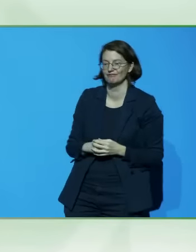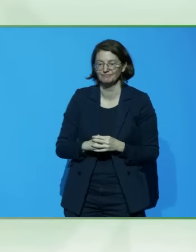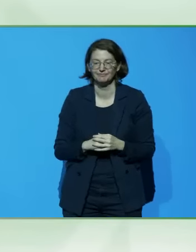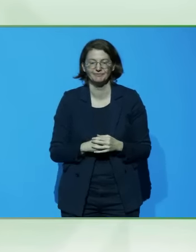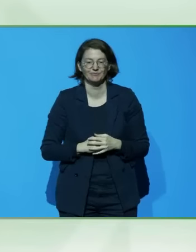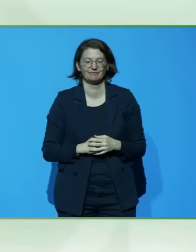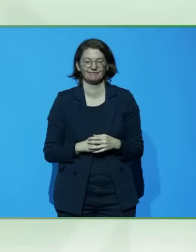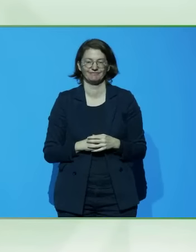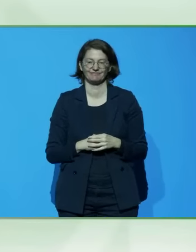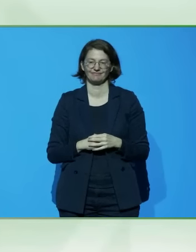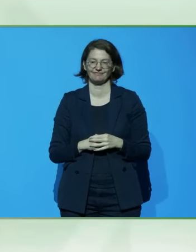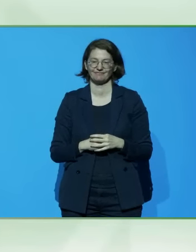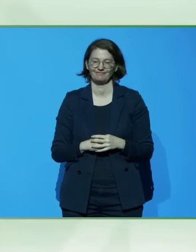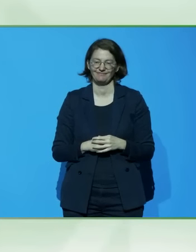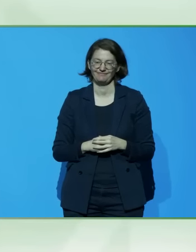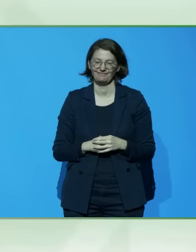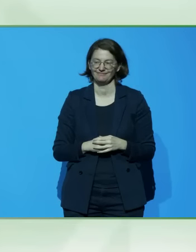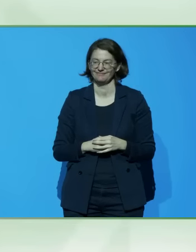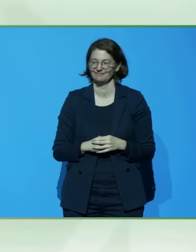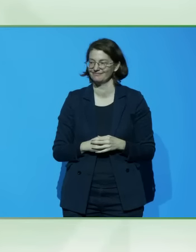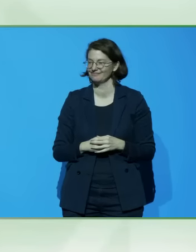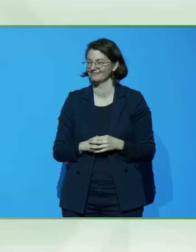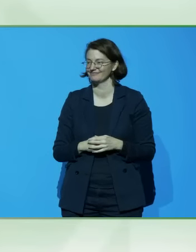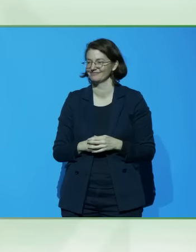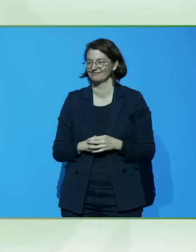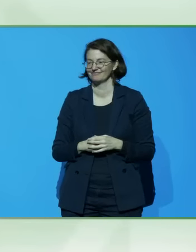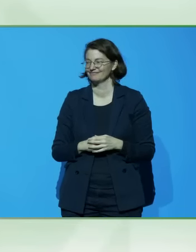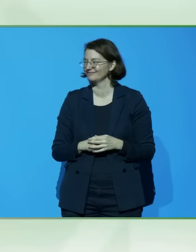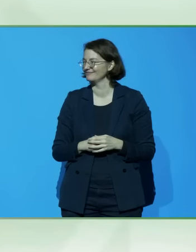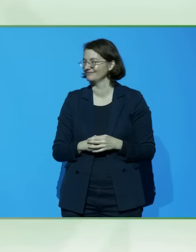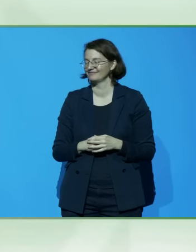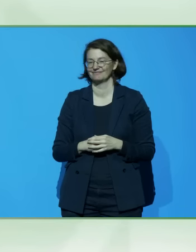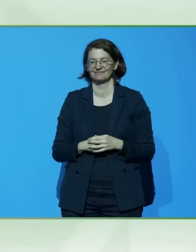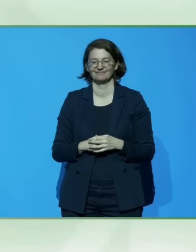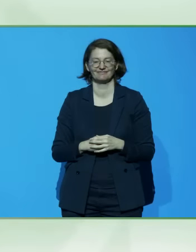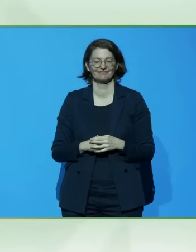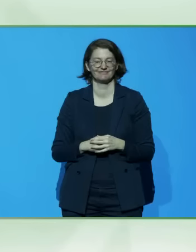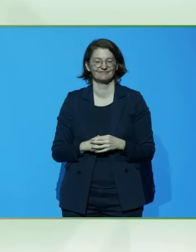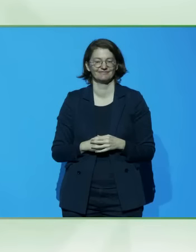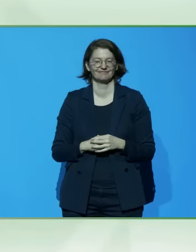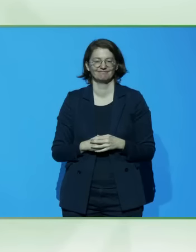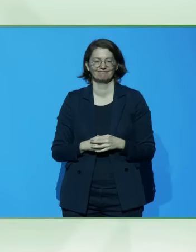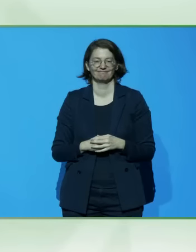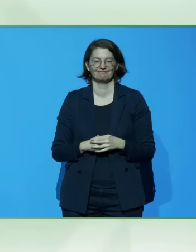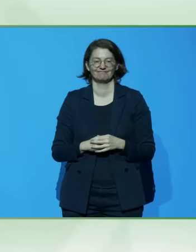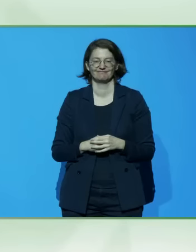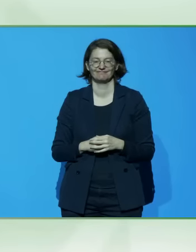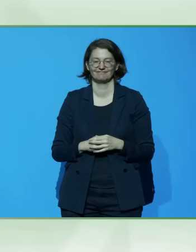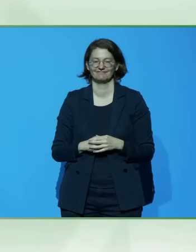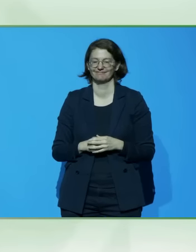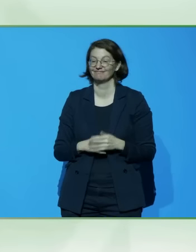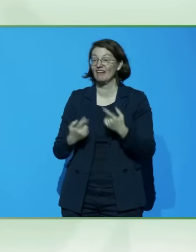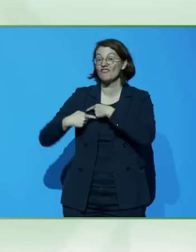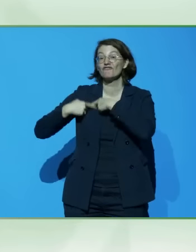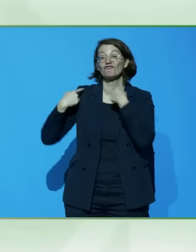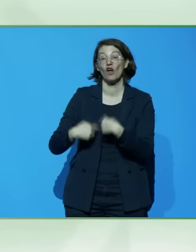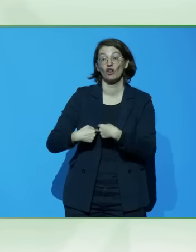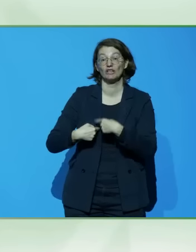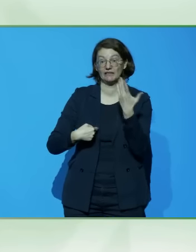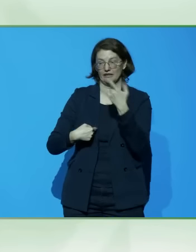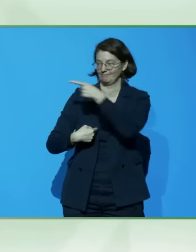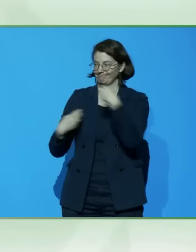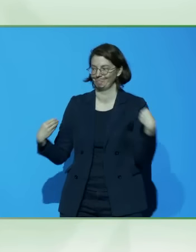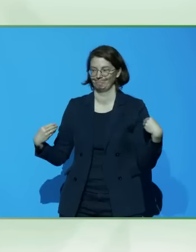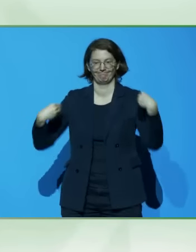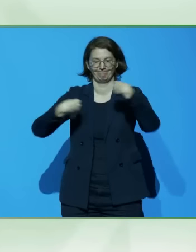We talked about volunteers. What I'm holding up here may seem just like a